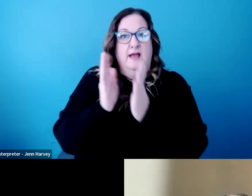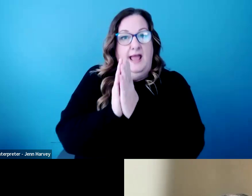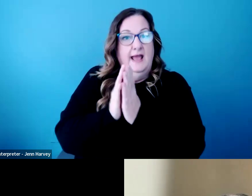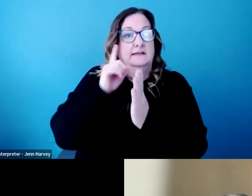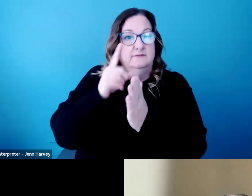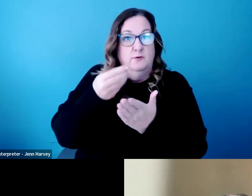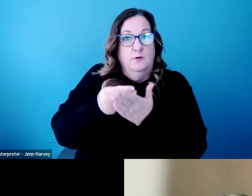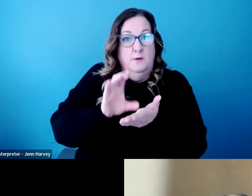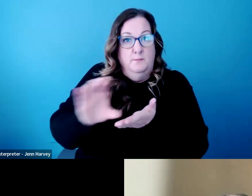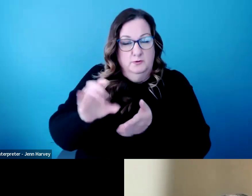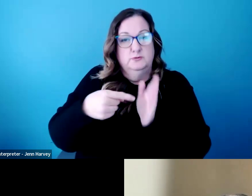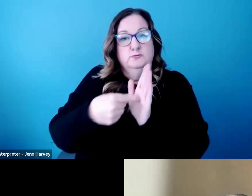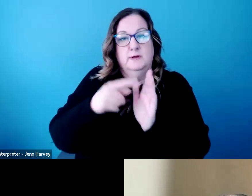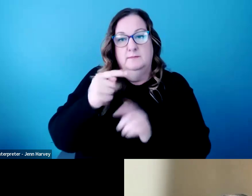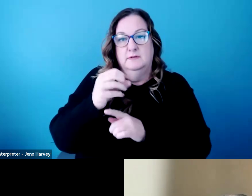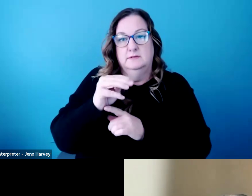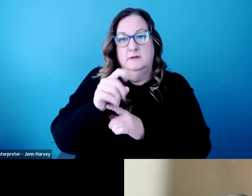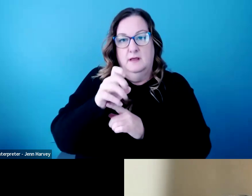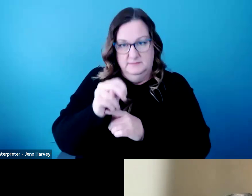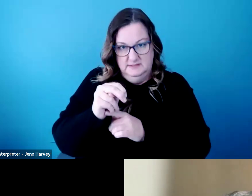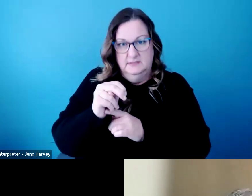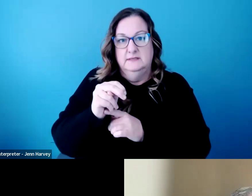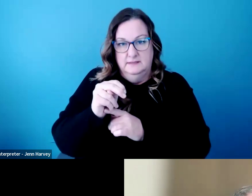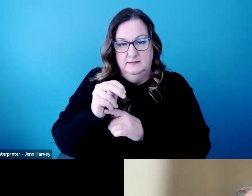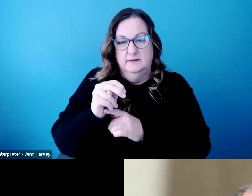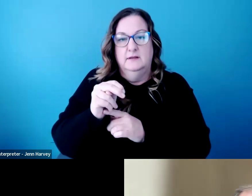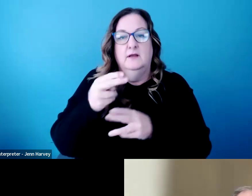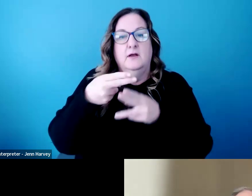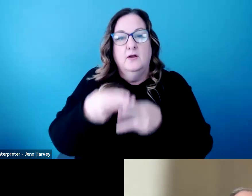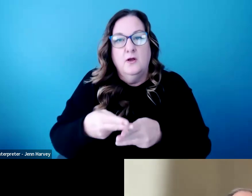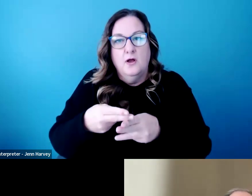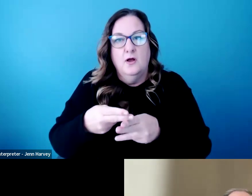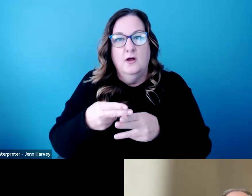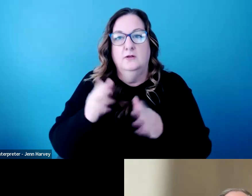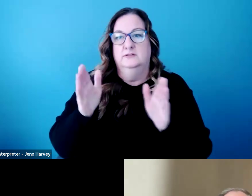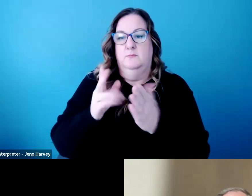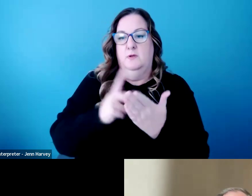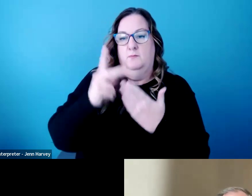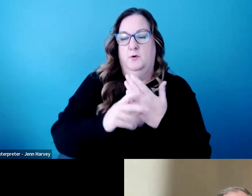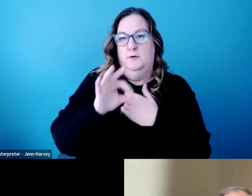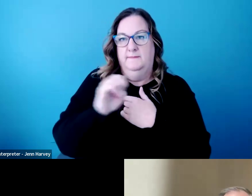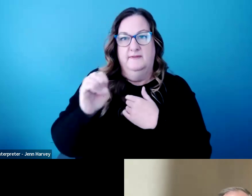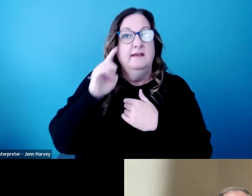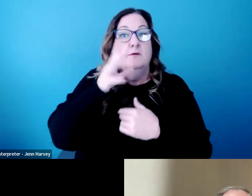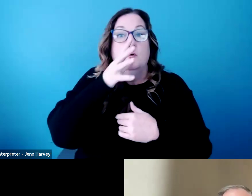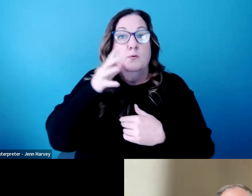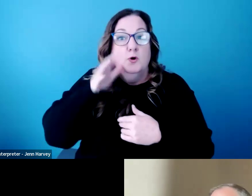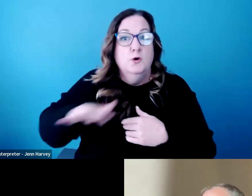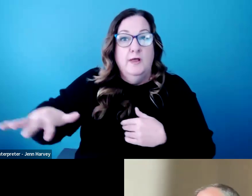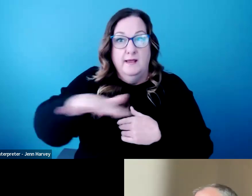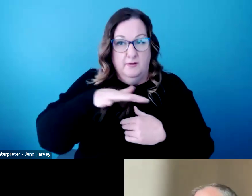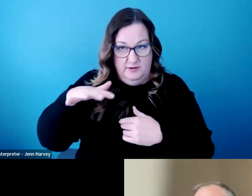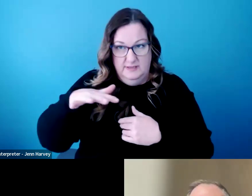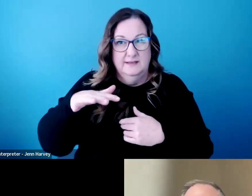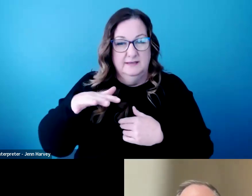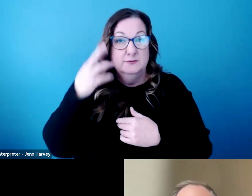Representative Thompson has submitted. They have what they call a small program fee for a lot of the rural areas, because it is more